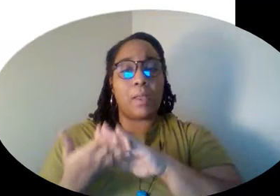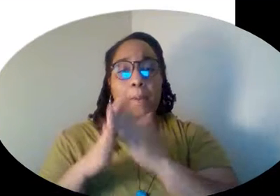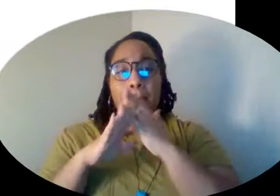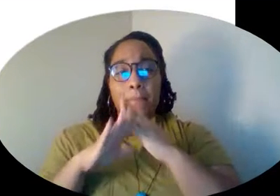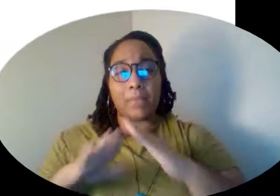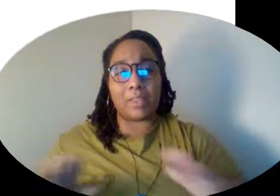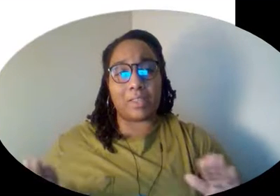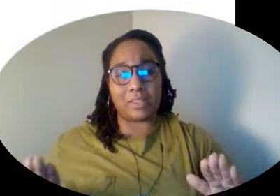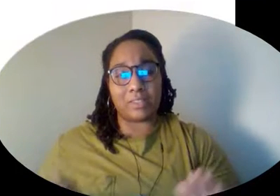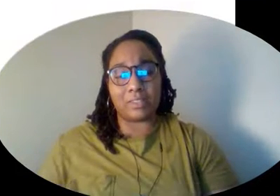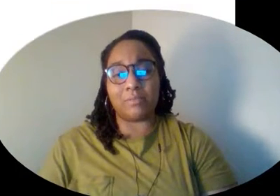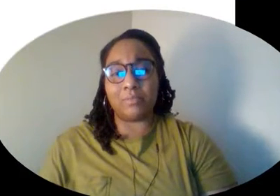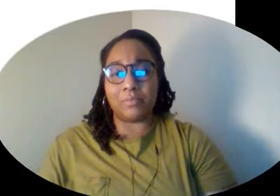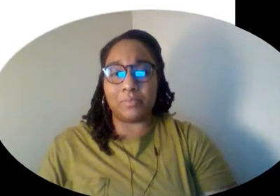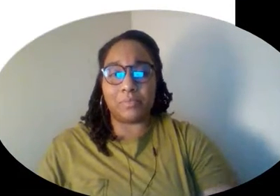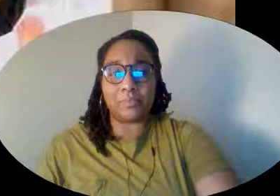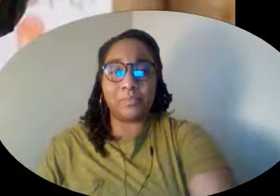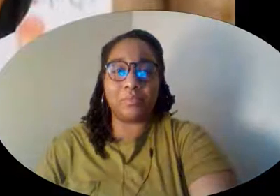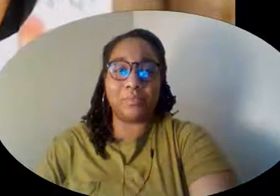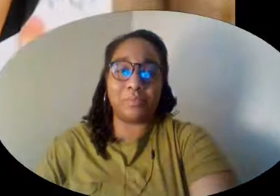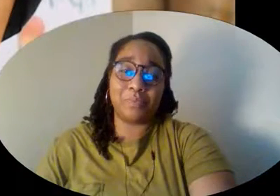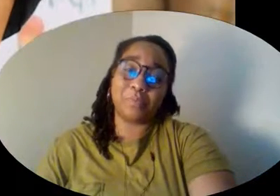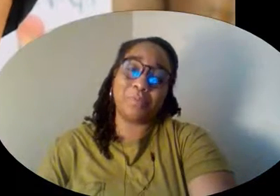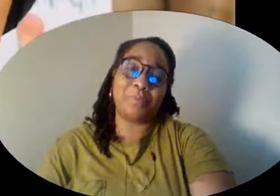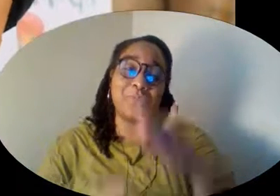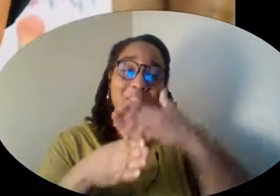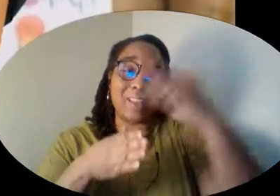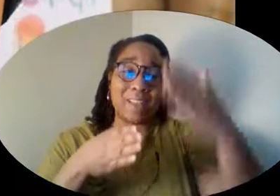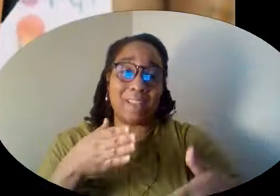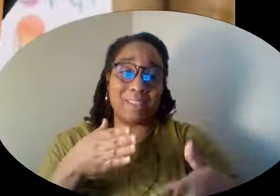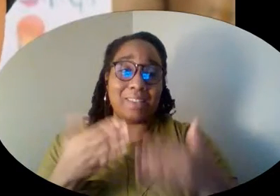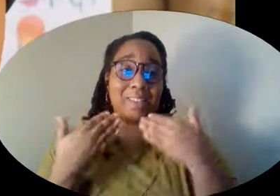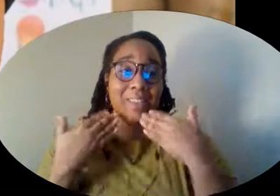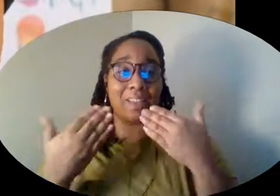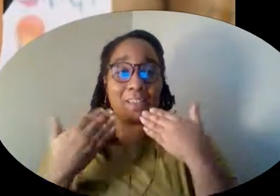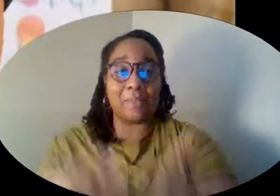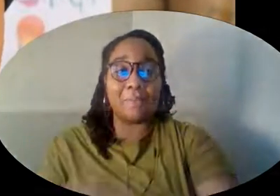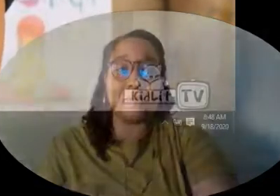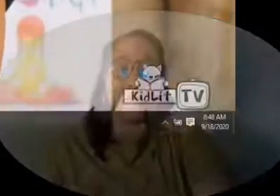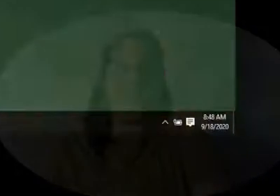And that is the end. Thank you.